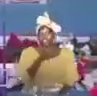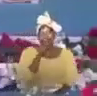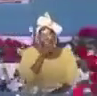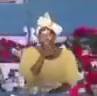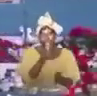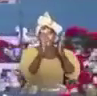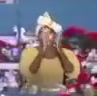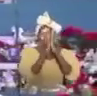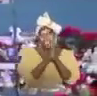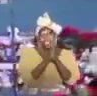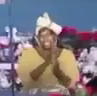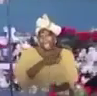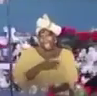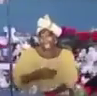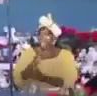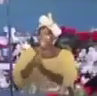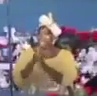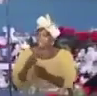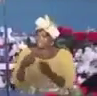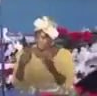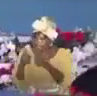answer comes and you cannot know?